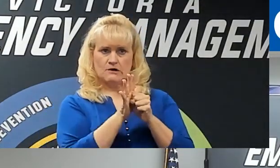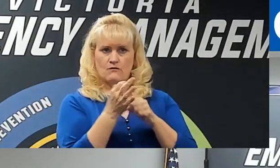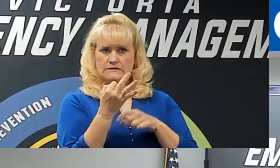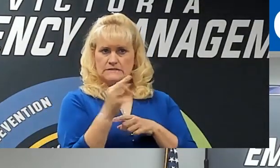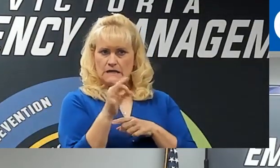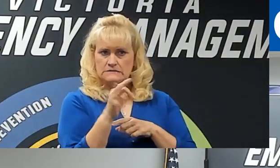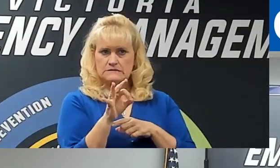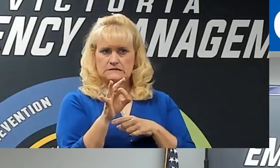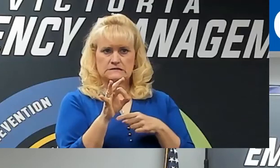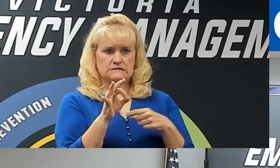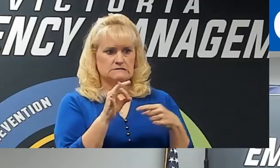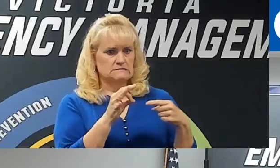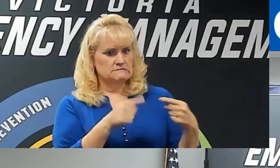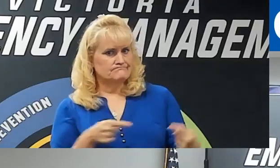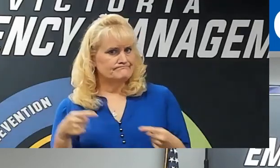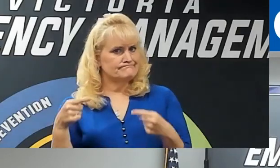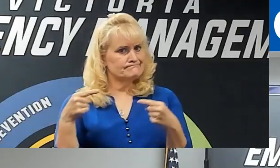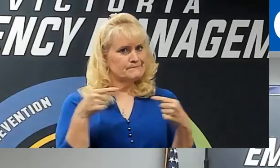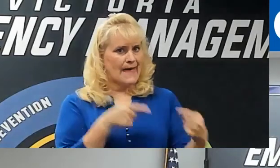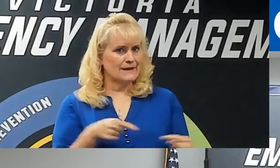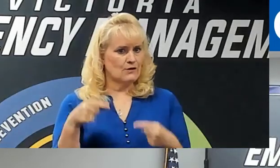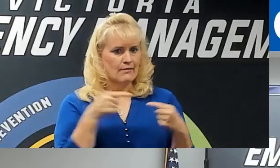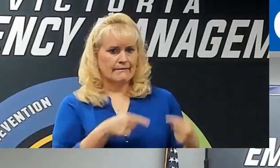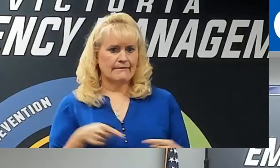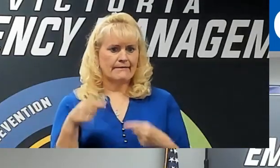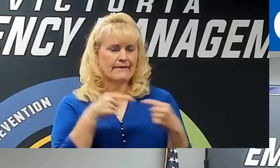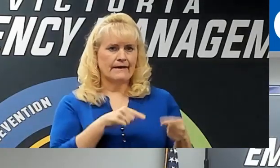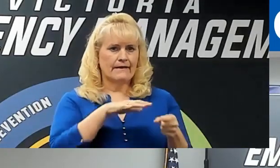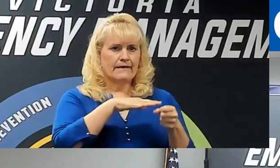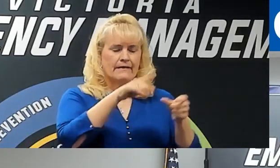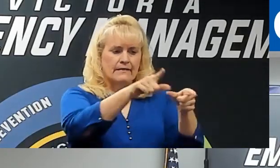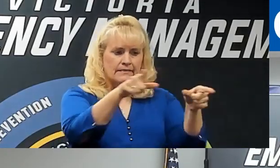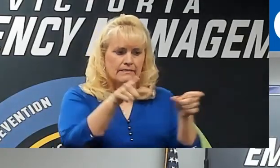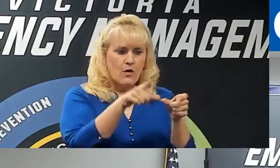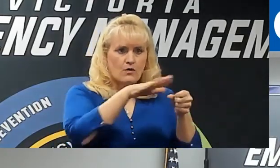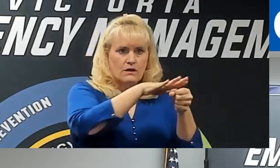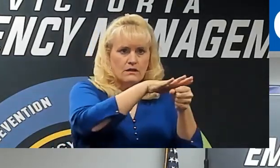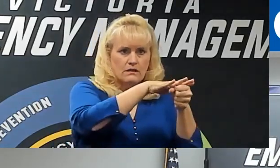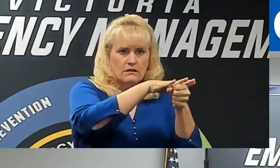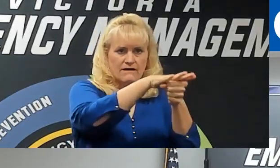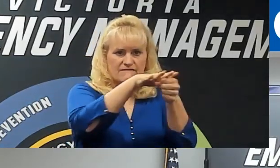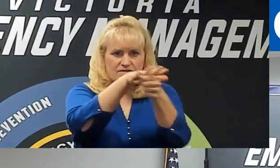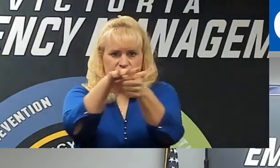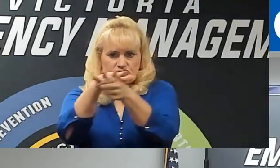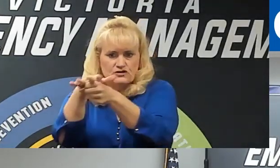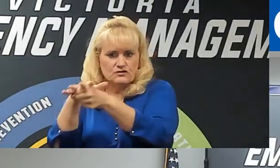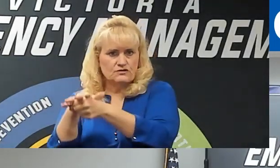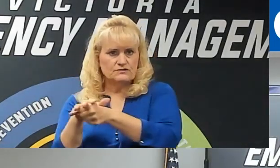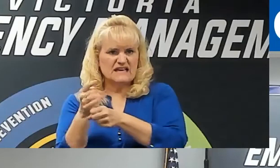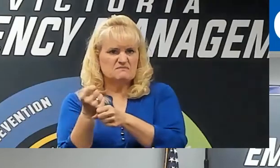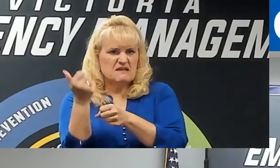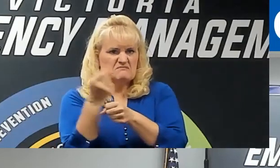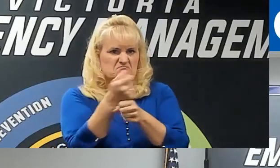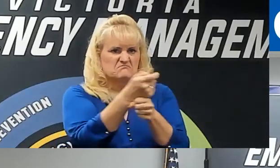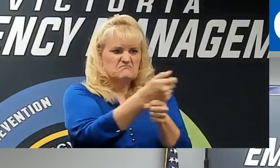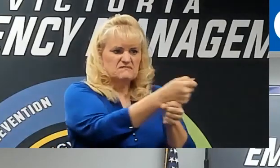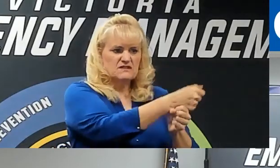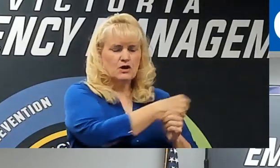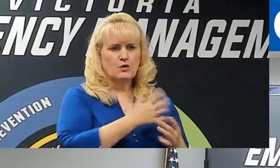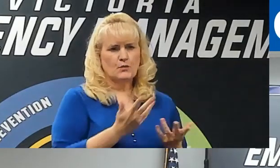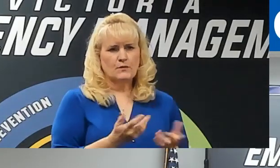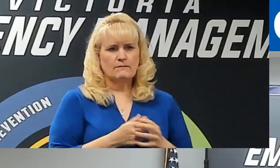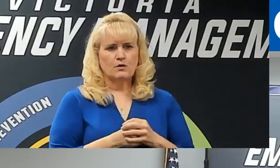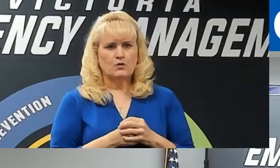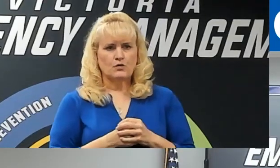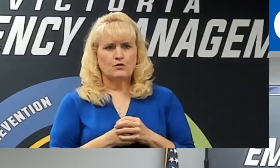COVID-19 battle, local officials, the discretion of local officials has been removed in most respects through